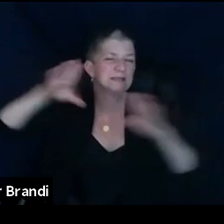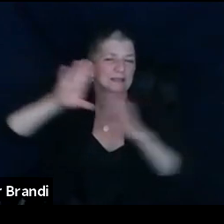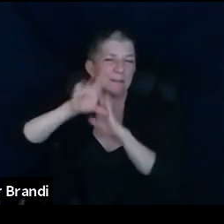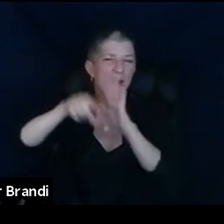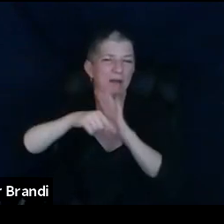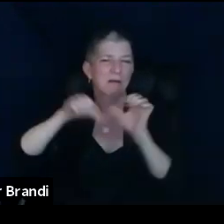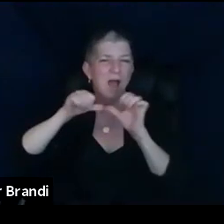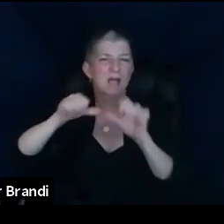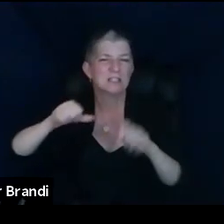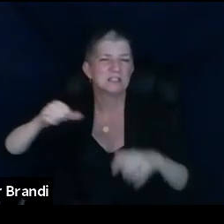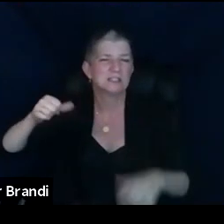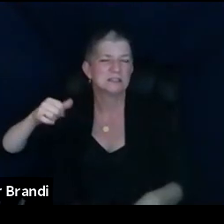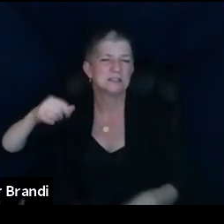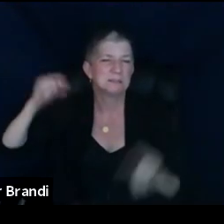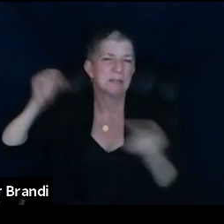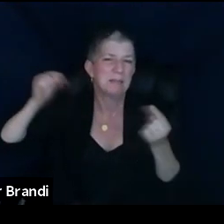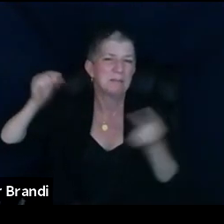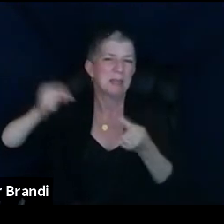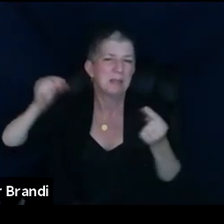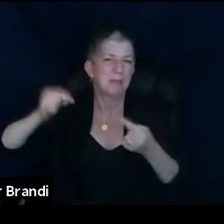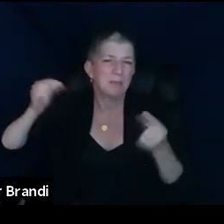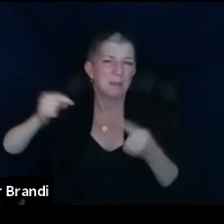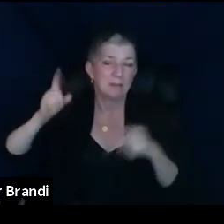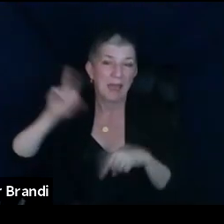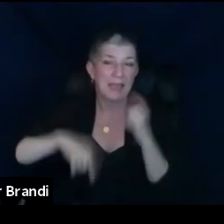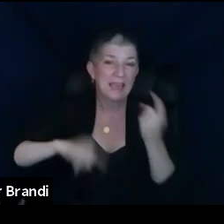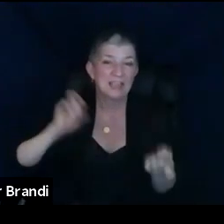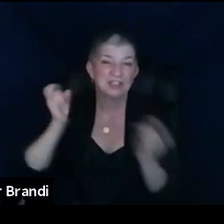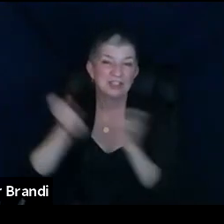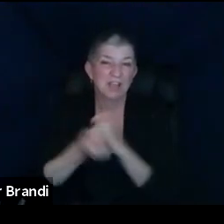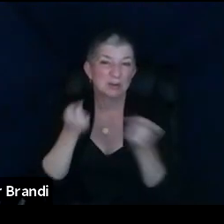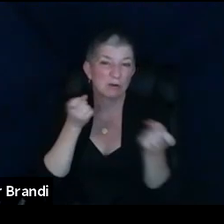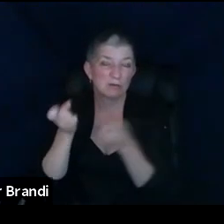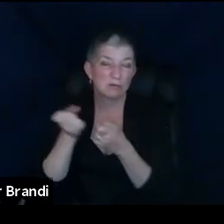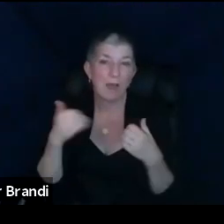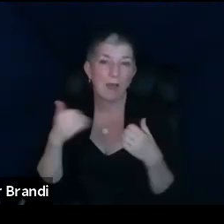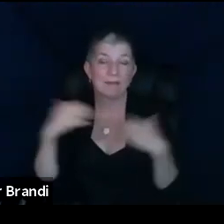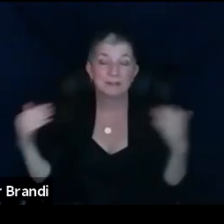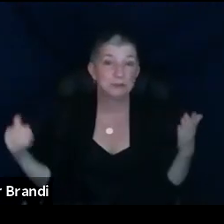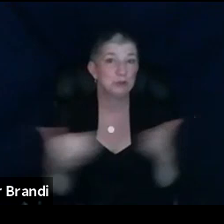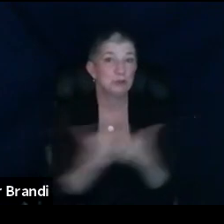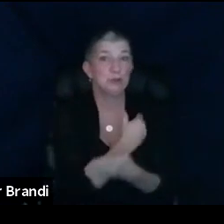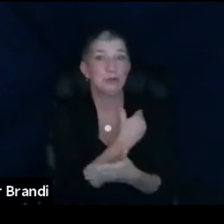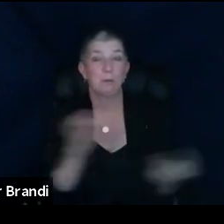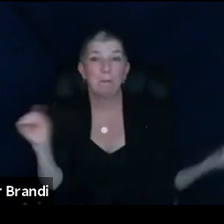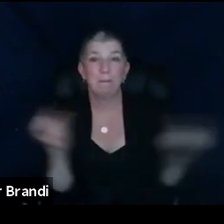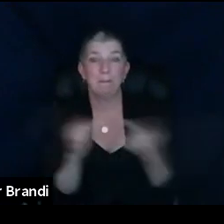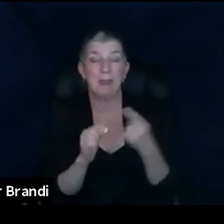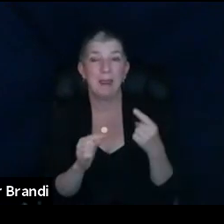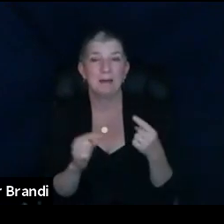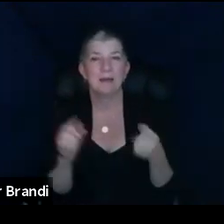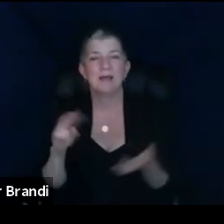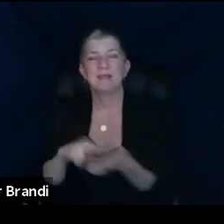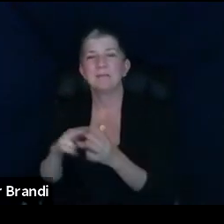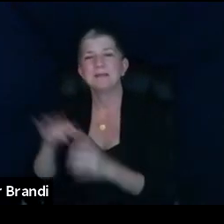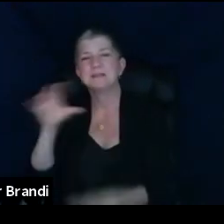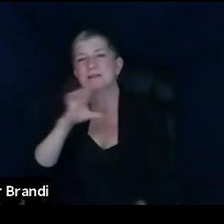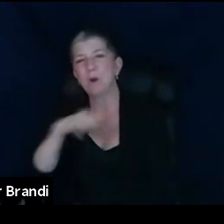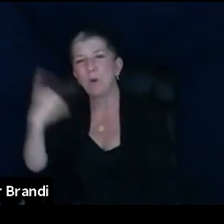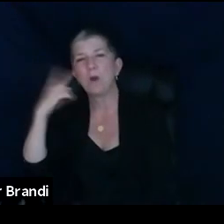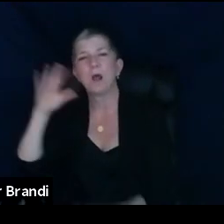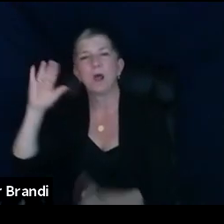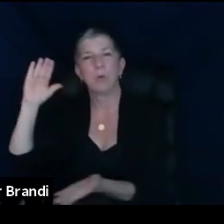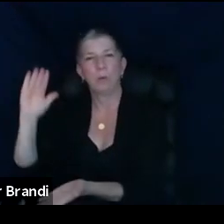of pain, pain, pain that I can't change or control, to have this new pain makes the buzz of the old pain kind